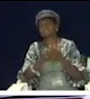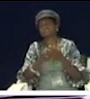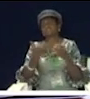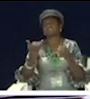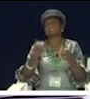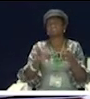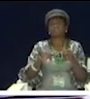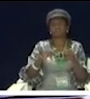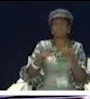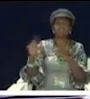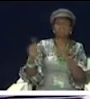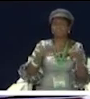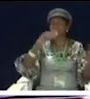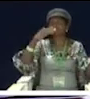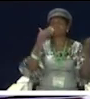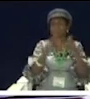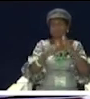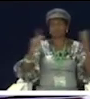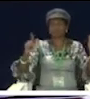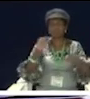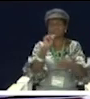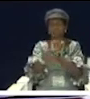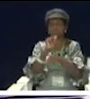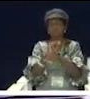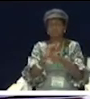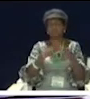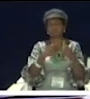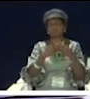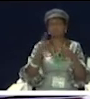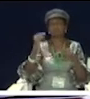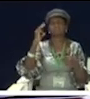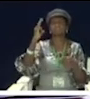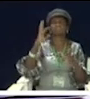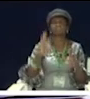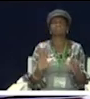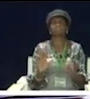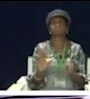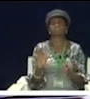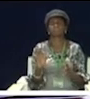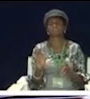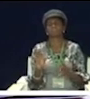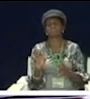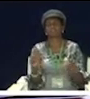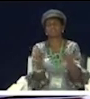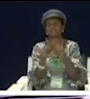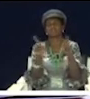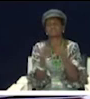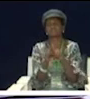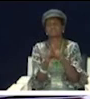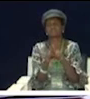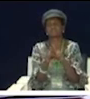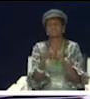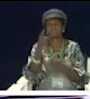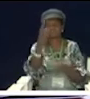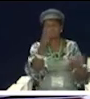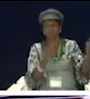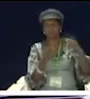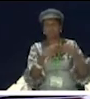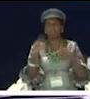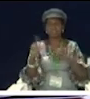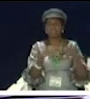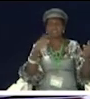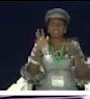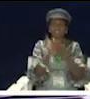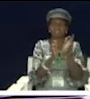They did a great job. And then the preacher also came and did a